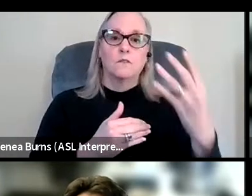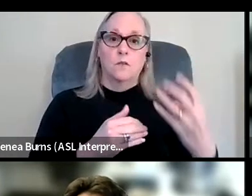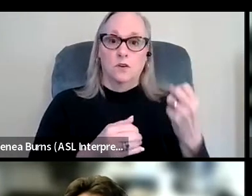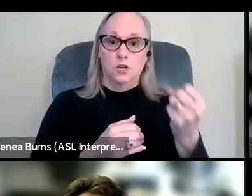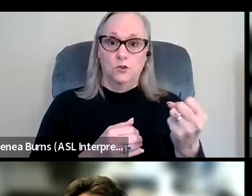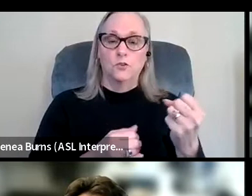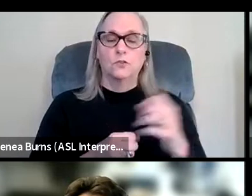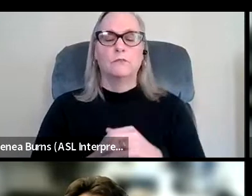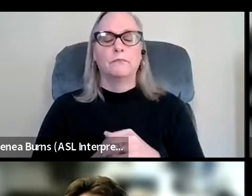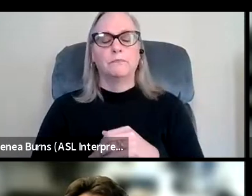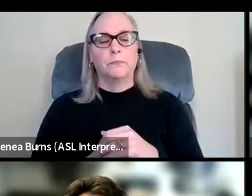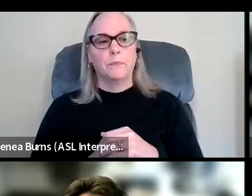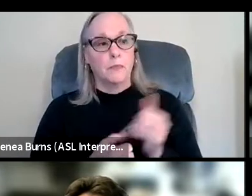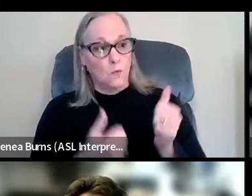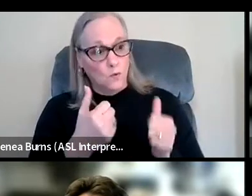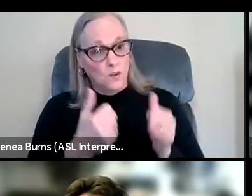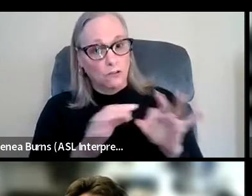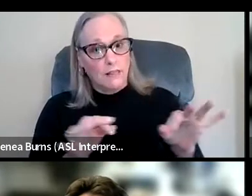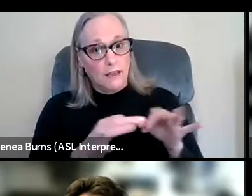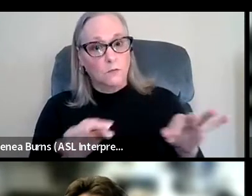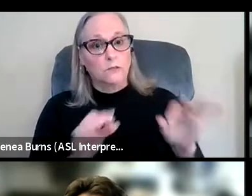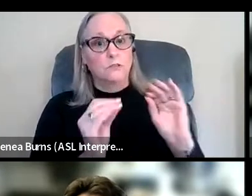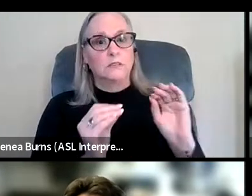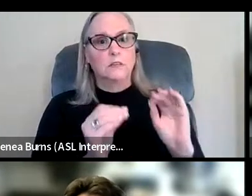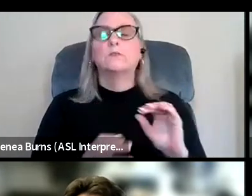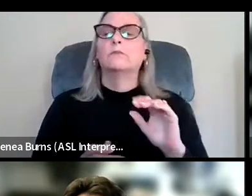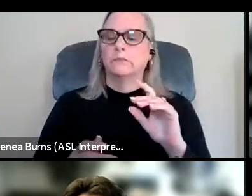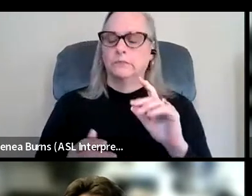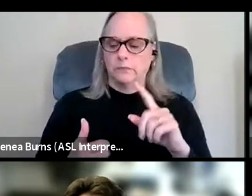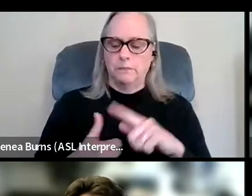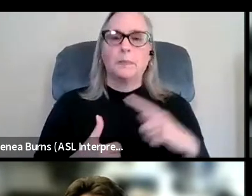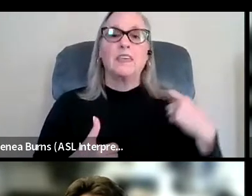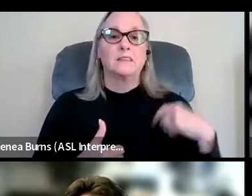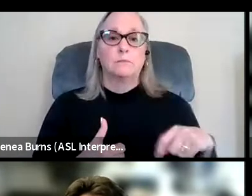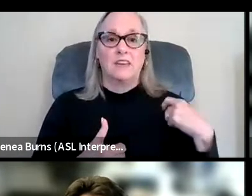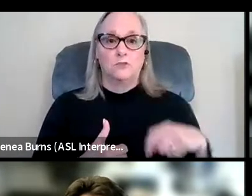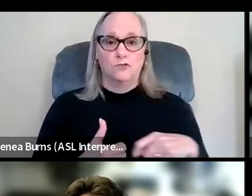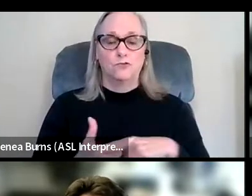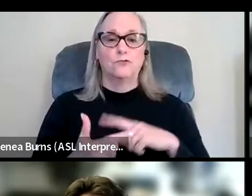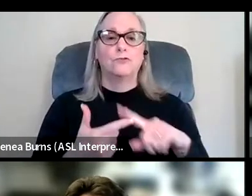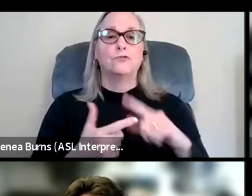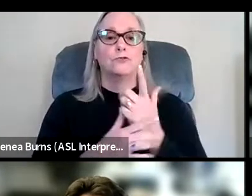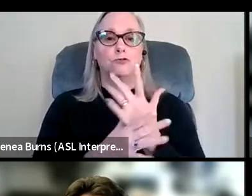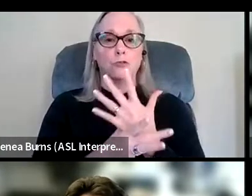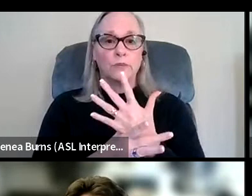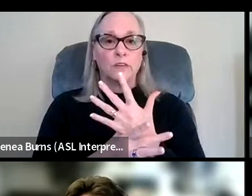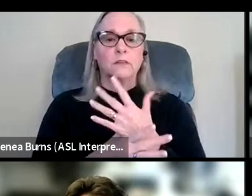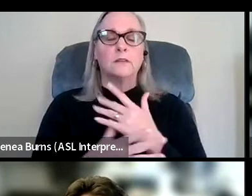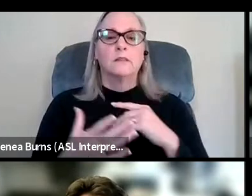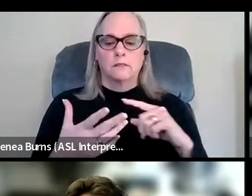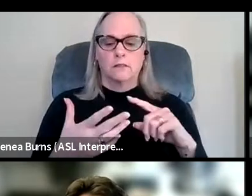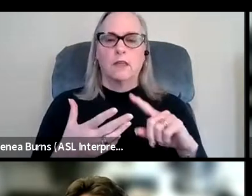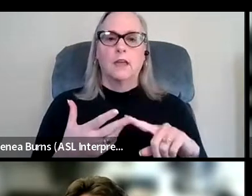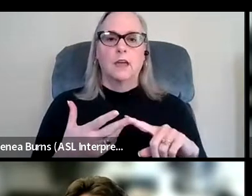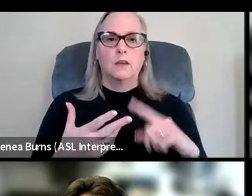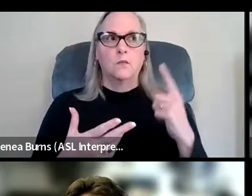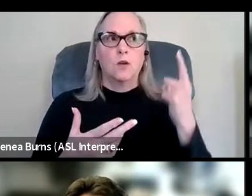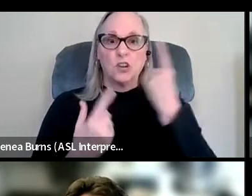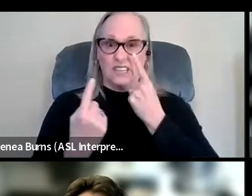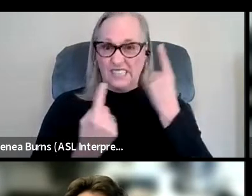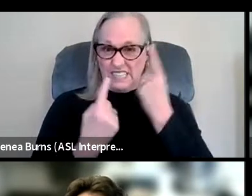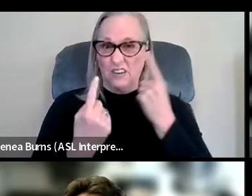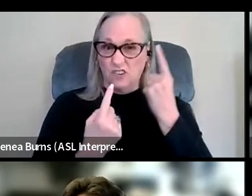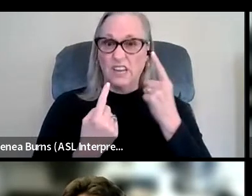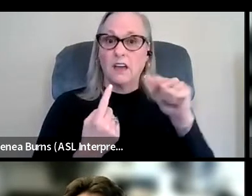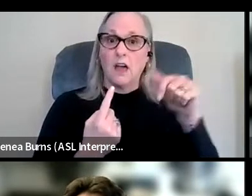Languages, which languages are you going to teach in the high school? There'll be Spanish, there'll be German, and we are considering additional languages